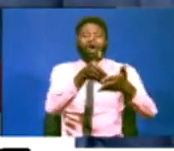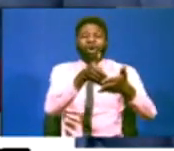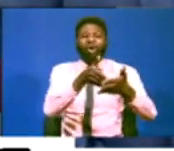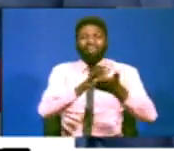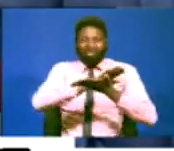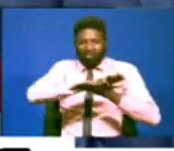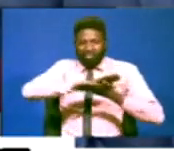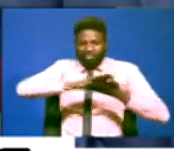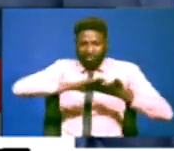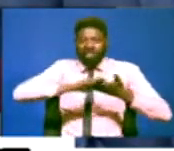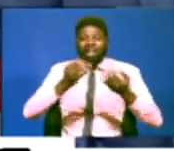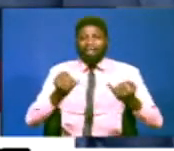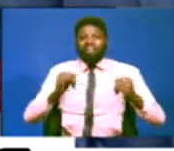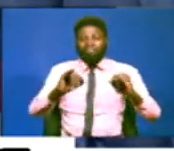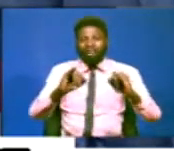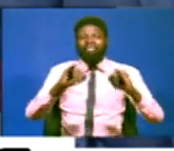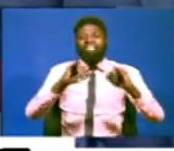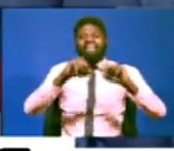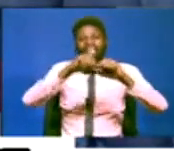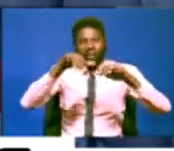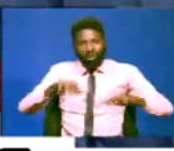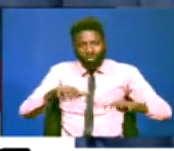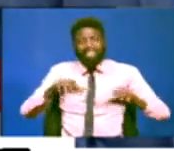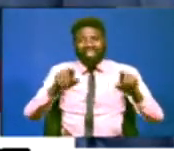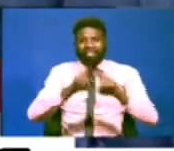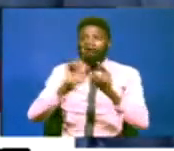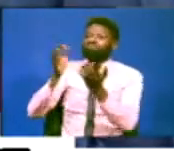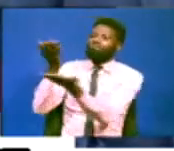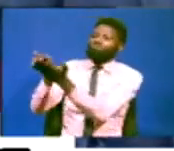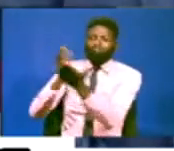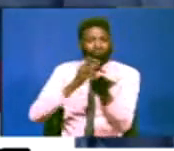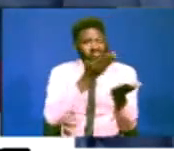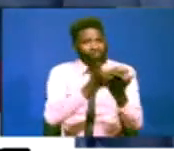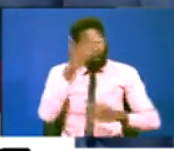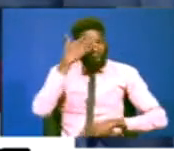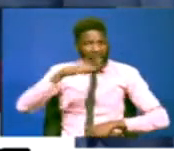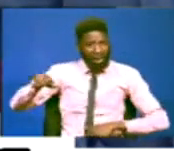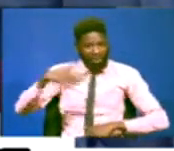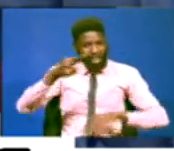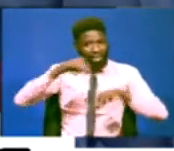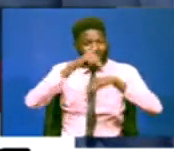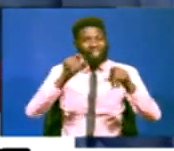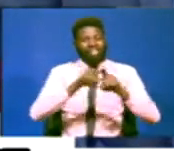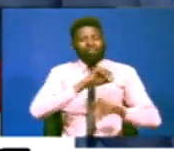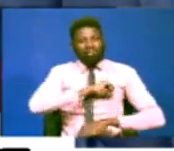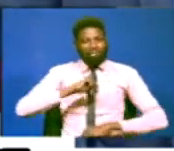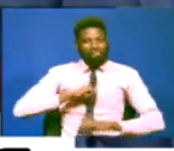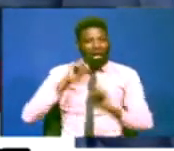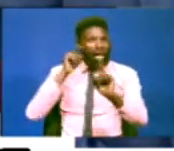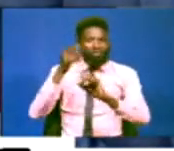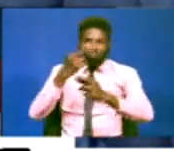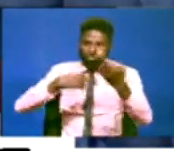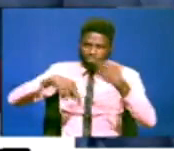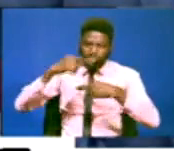of devolution and submit to both Houses of Parliament for review and amendments. Similarly, all